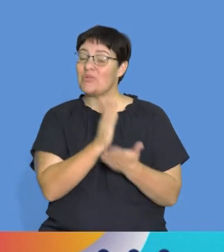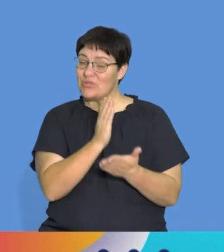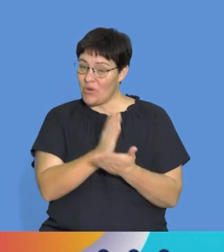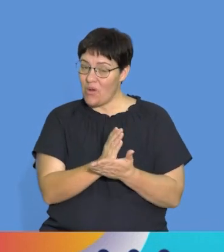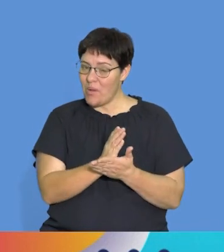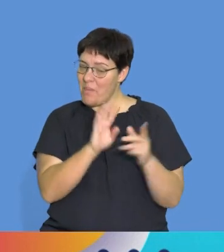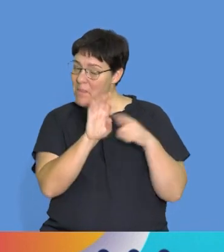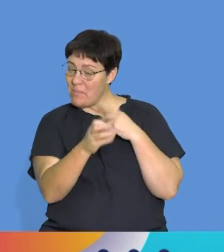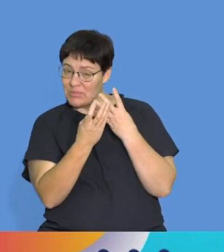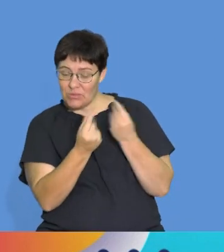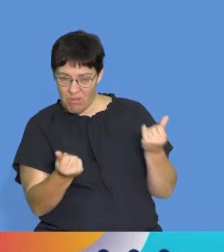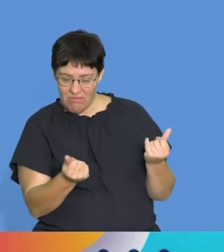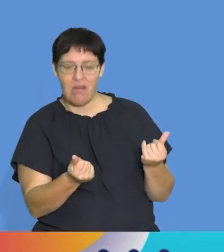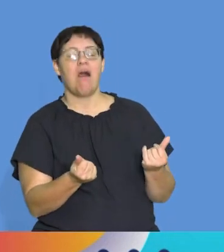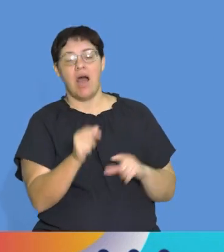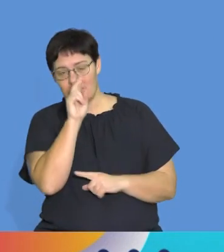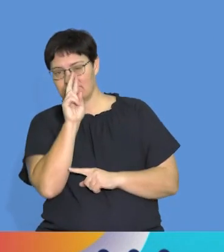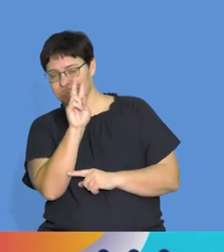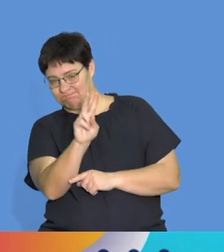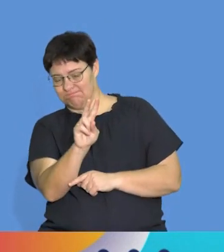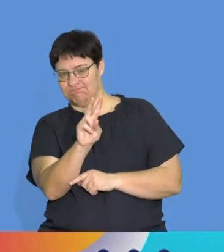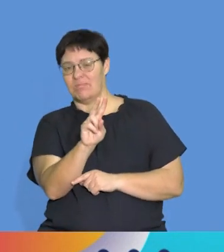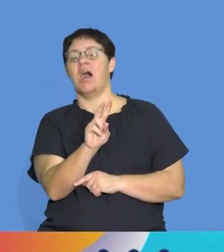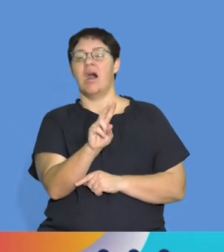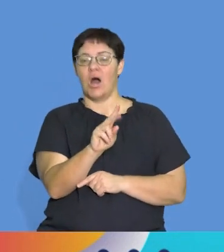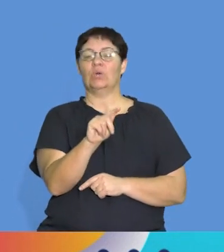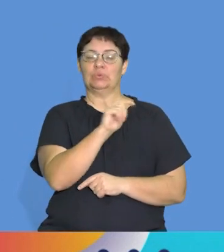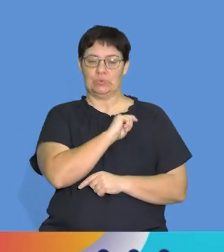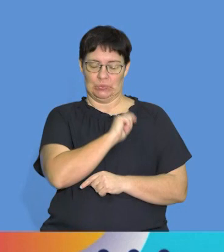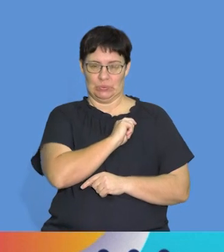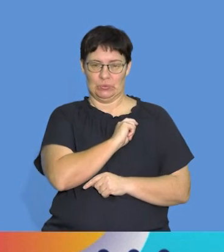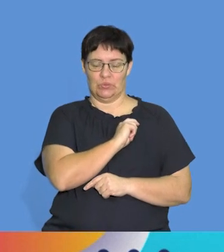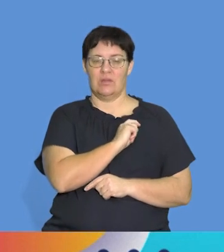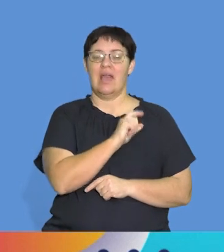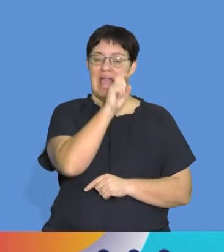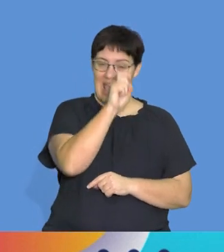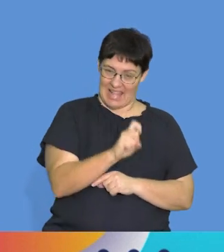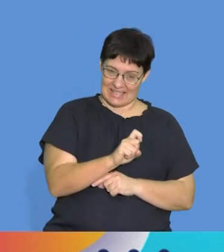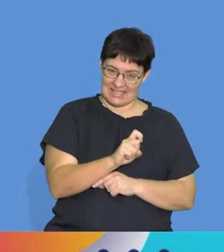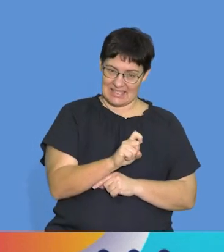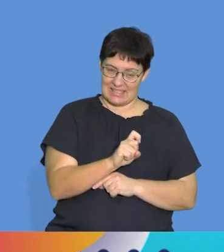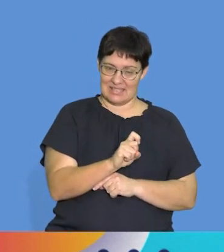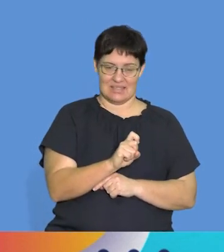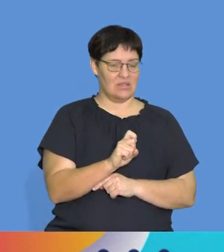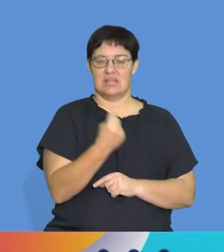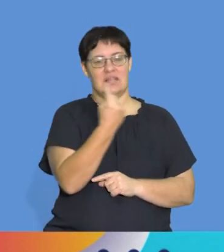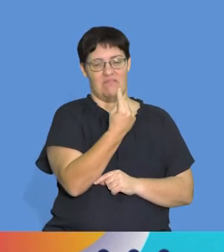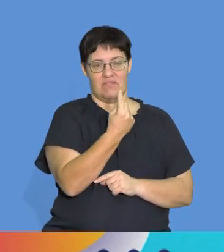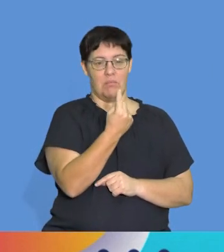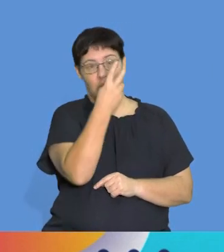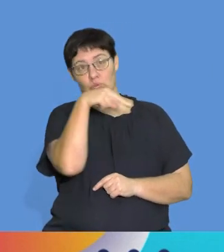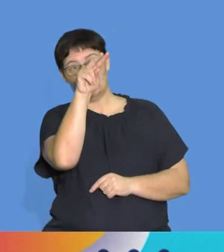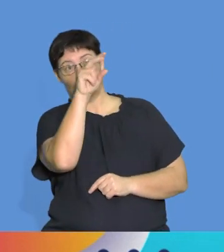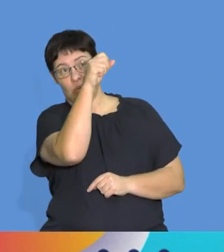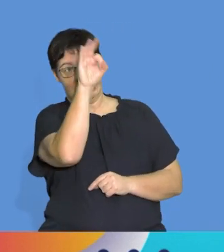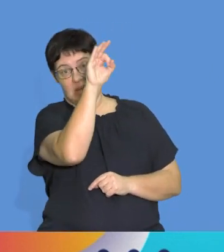you're solving it, you must see exactly that it is always just x on its own without an exponent,